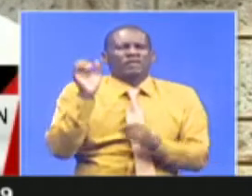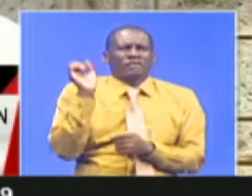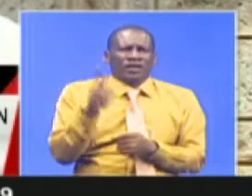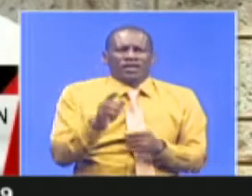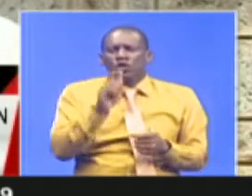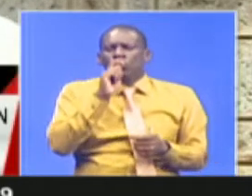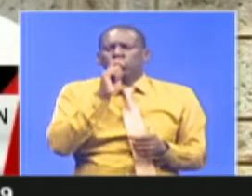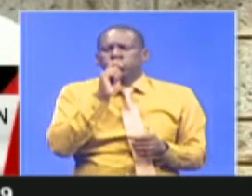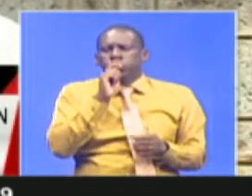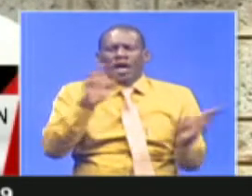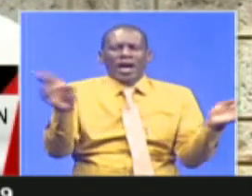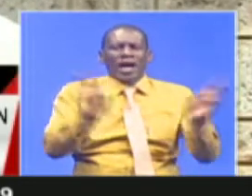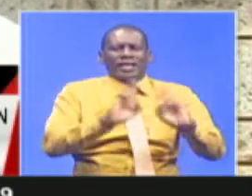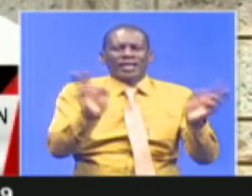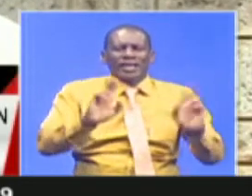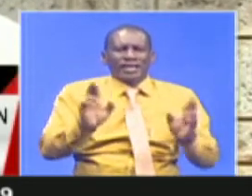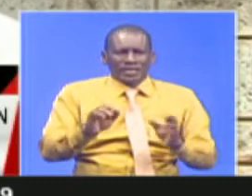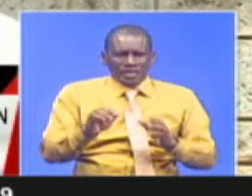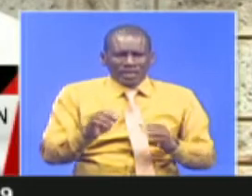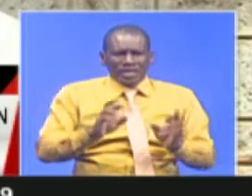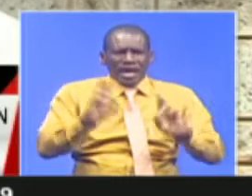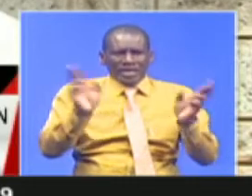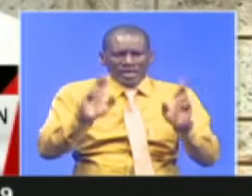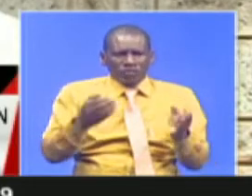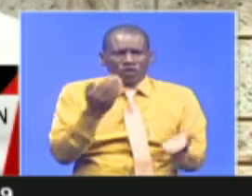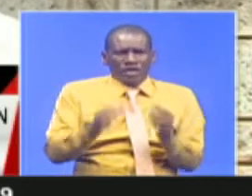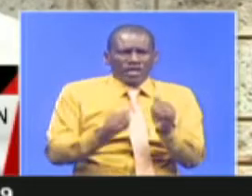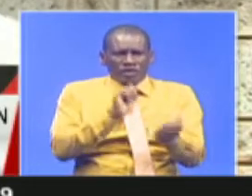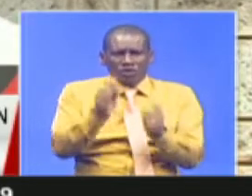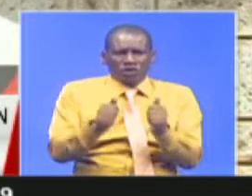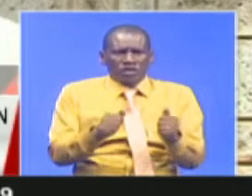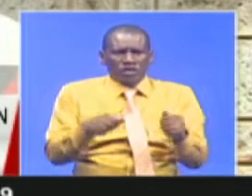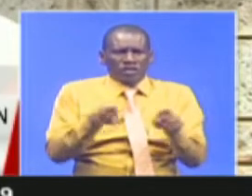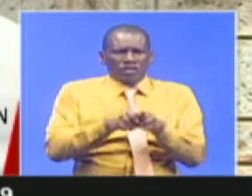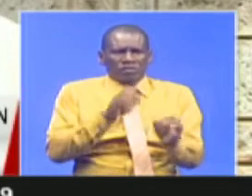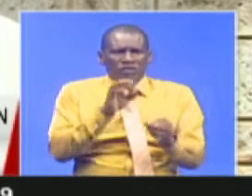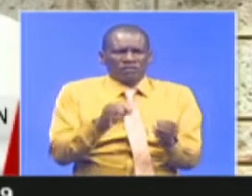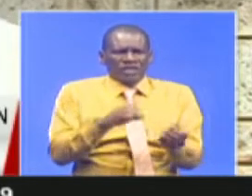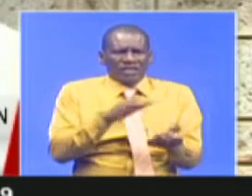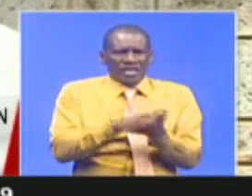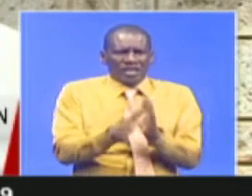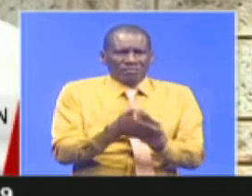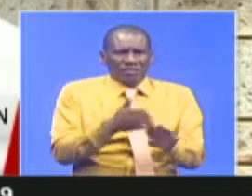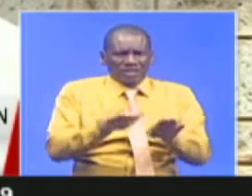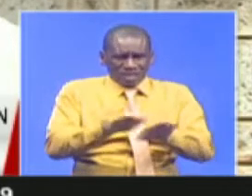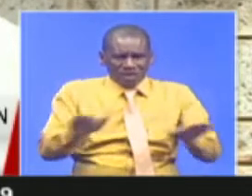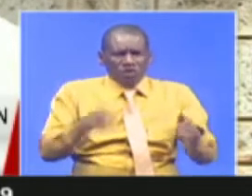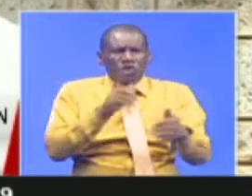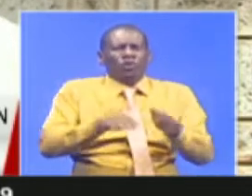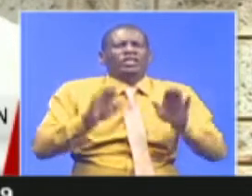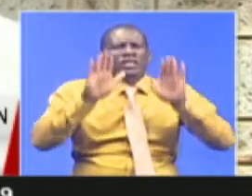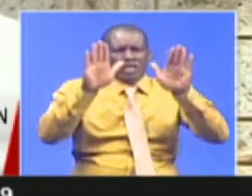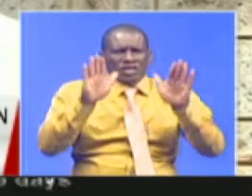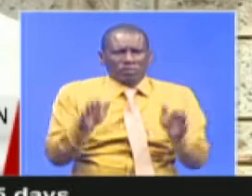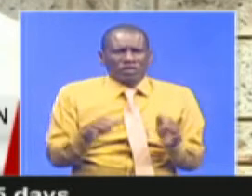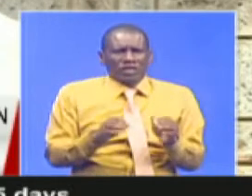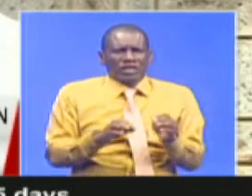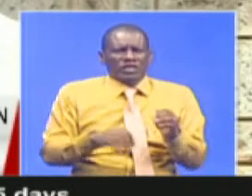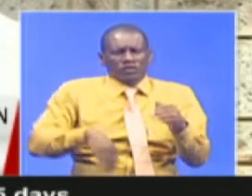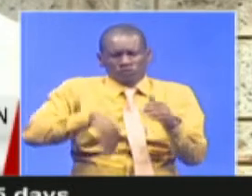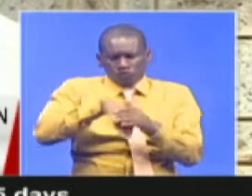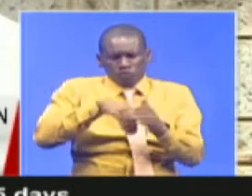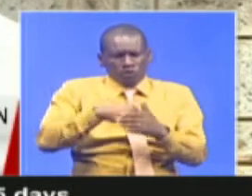to officiate in any ground, even if it is just a bare ground. What is important is the match is played